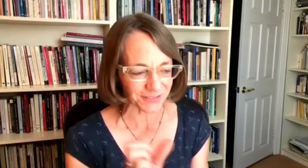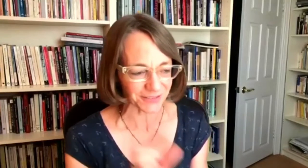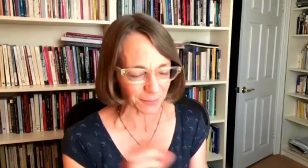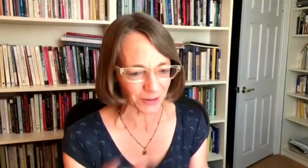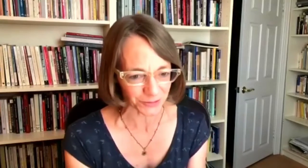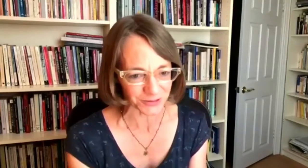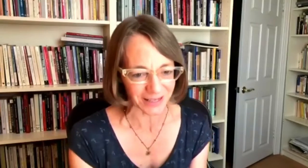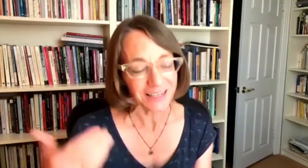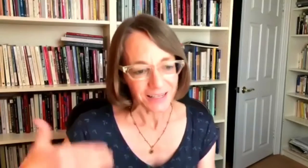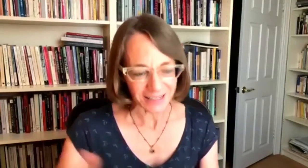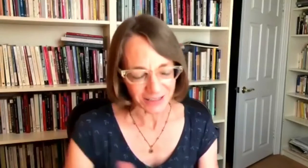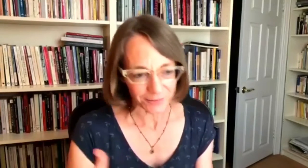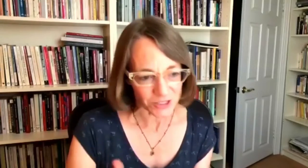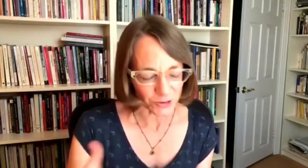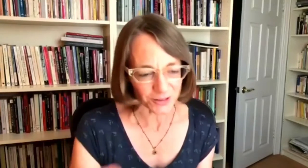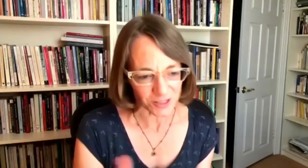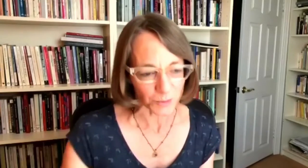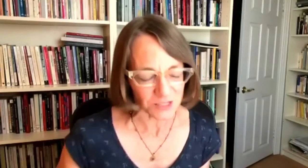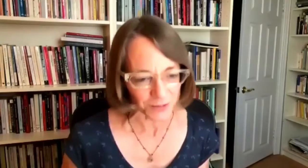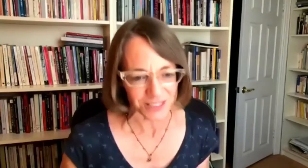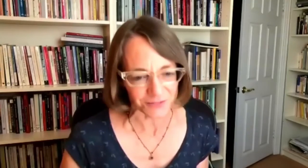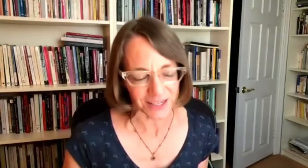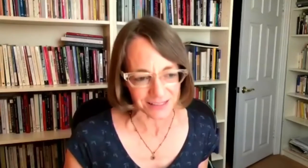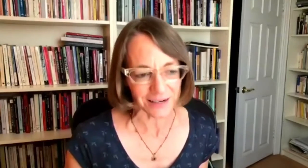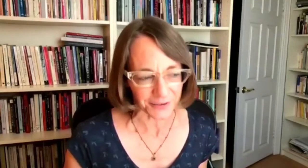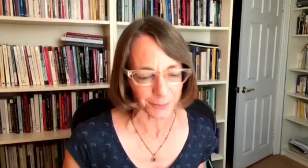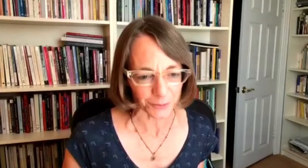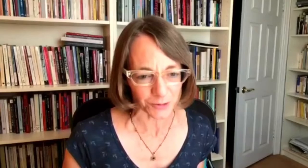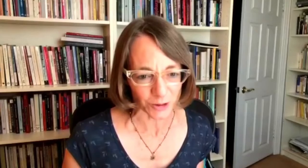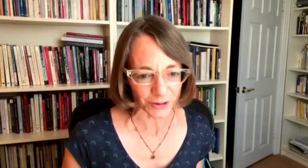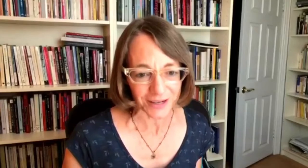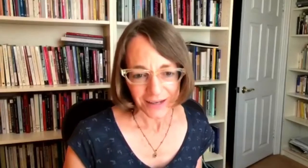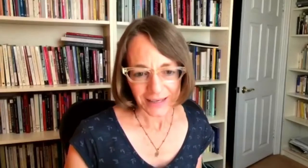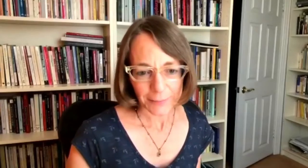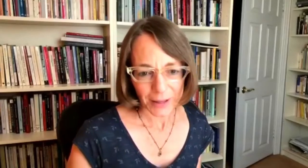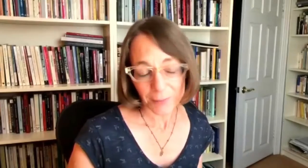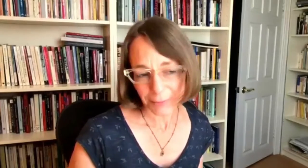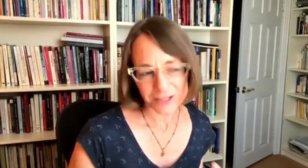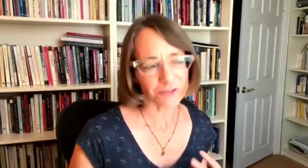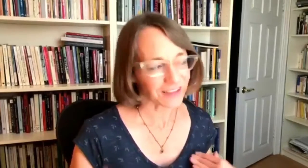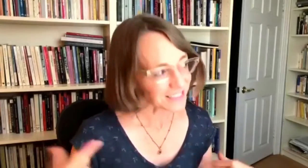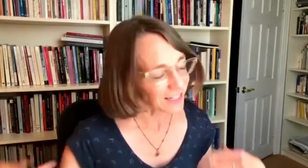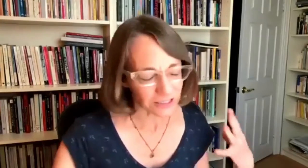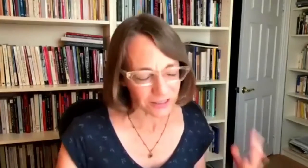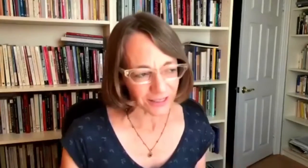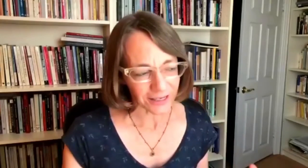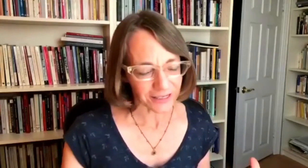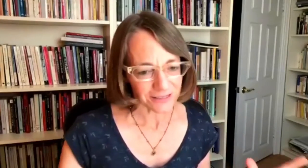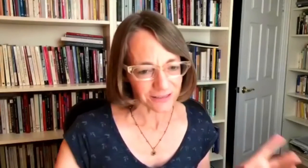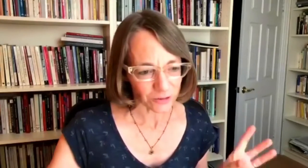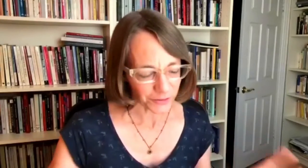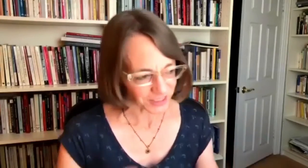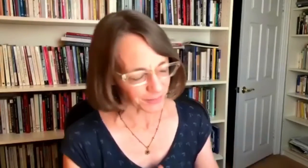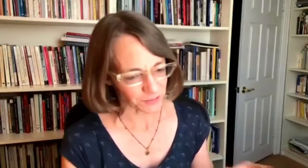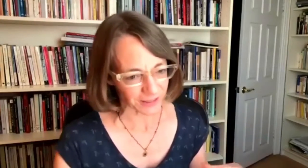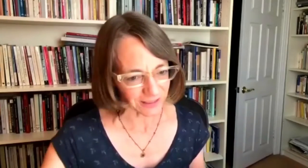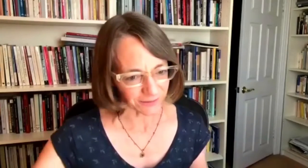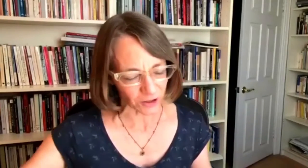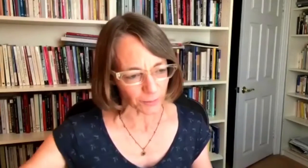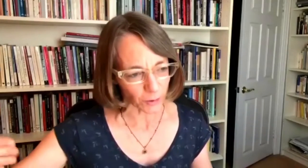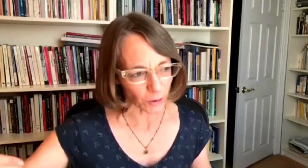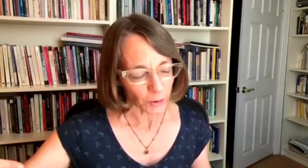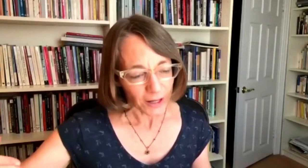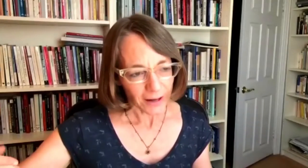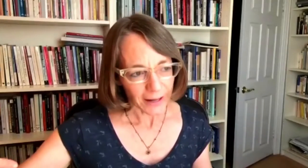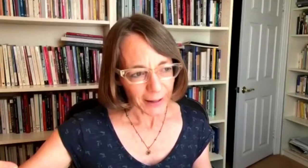a definition of eugenics in terms of reproductive rights. So I think all